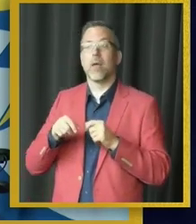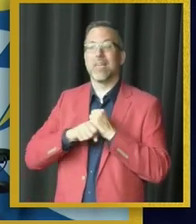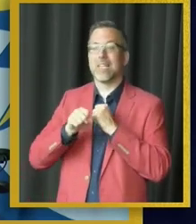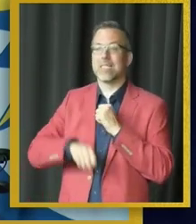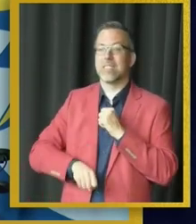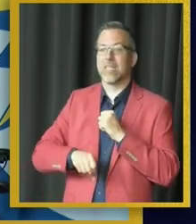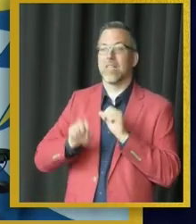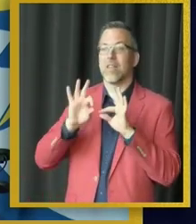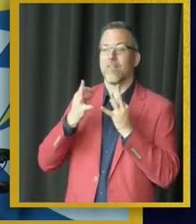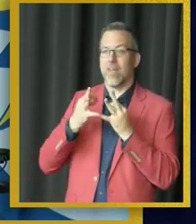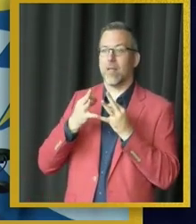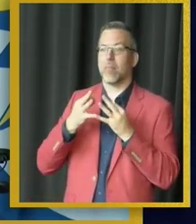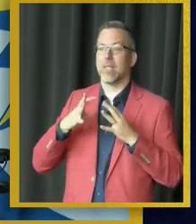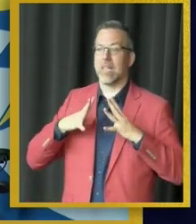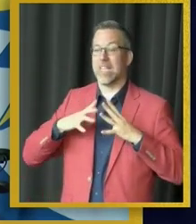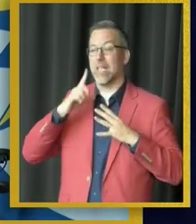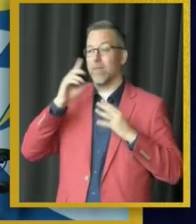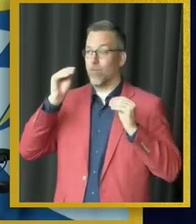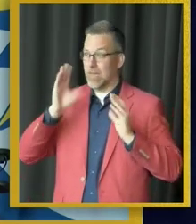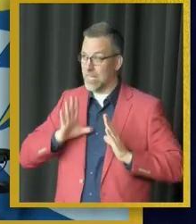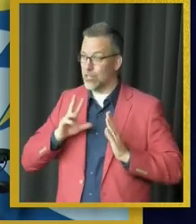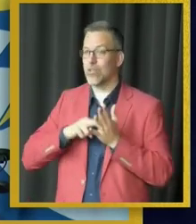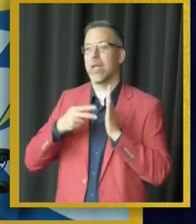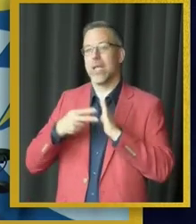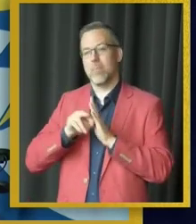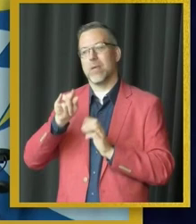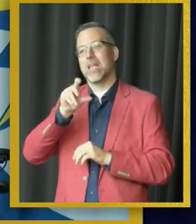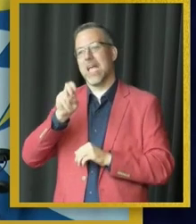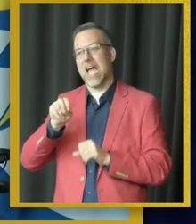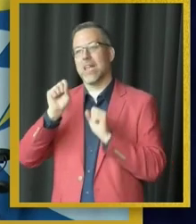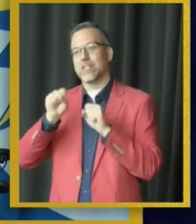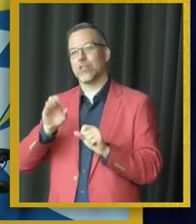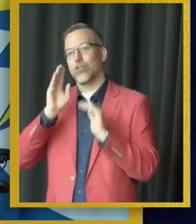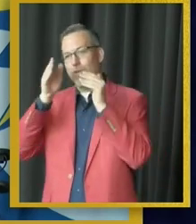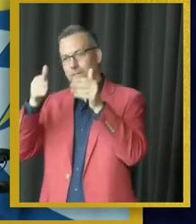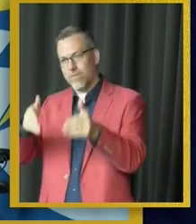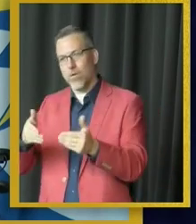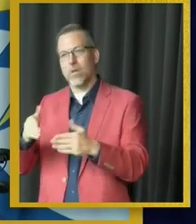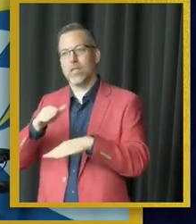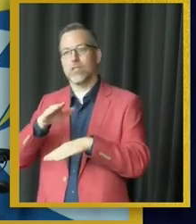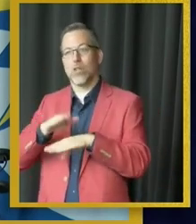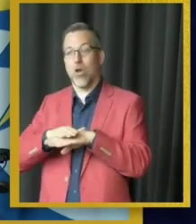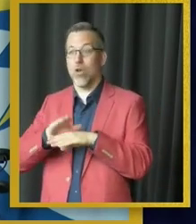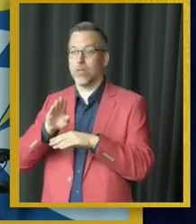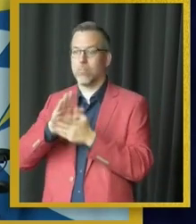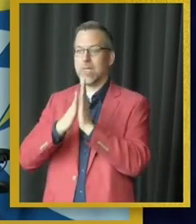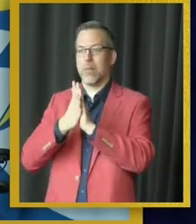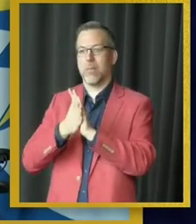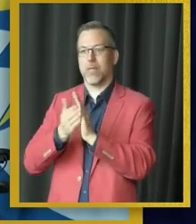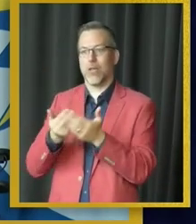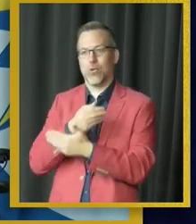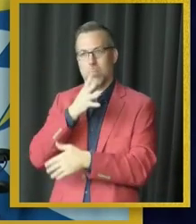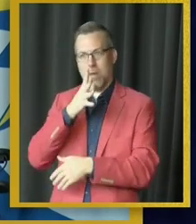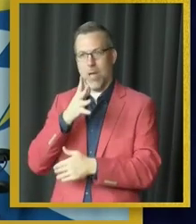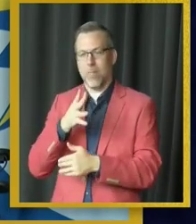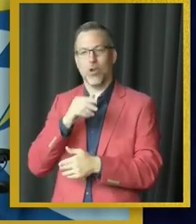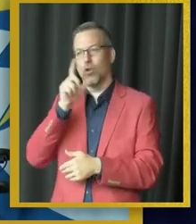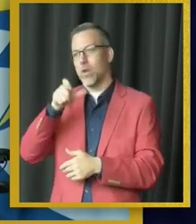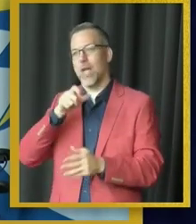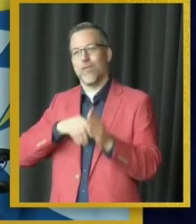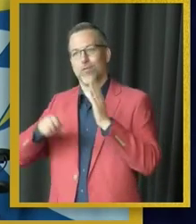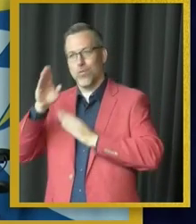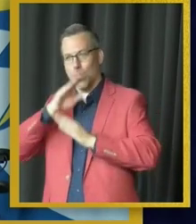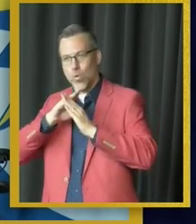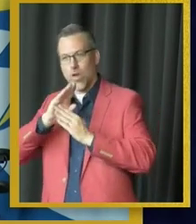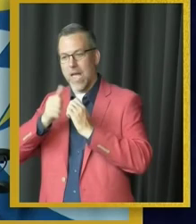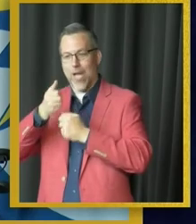family leave to teachers meant that Allison could focus on being a mom without having to worry about how